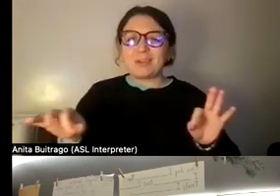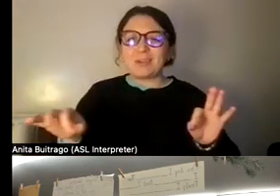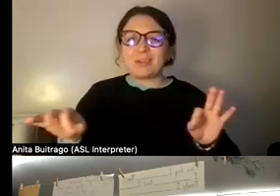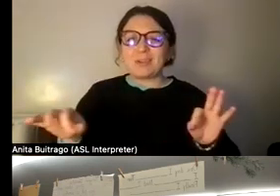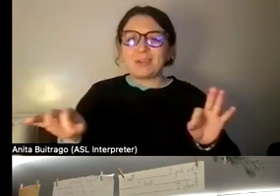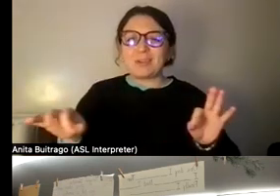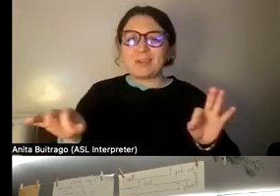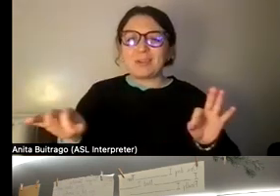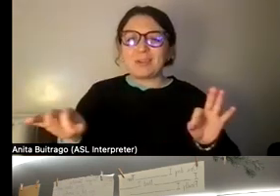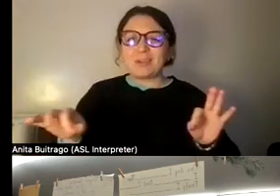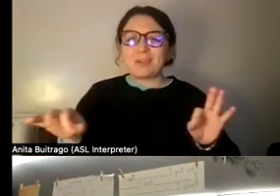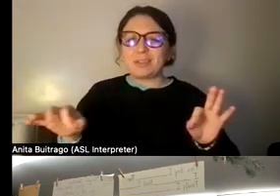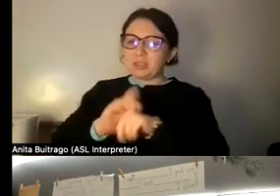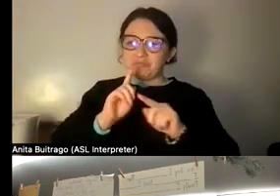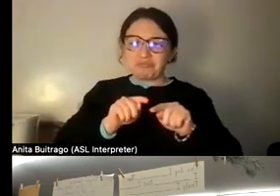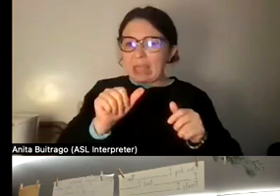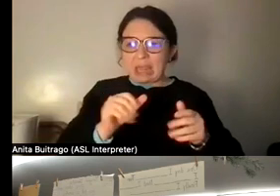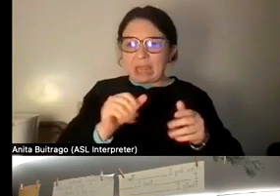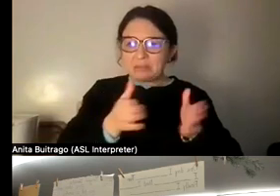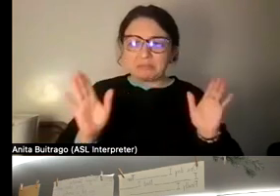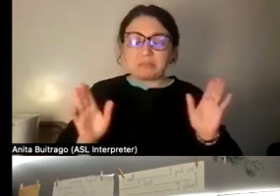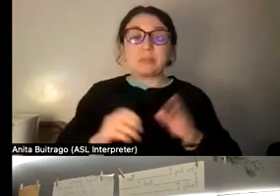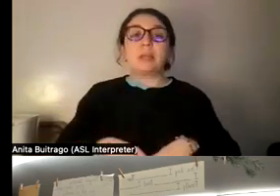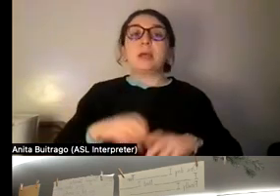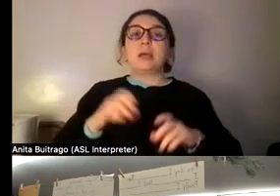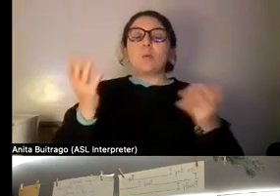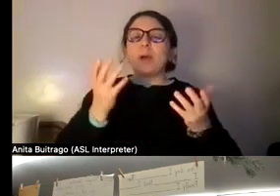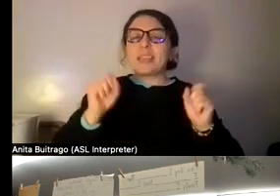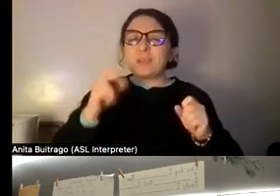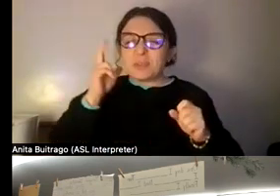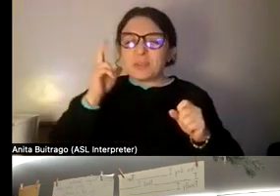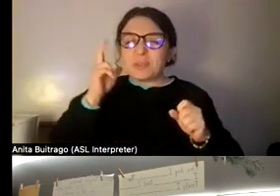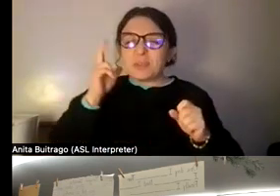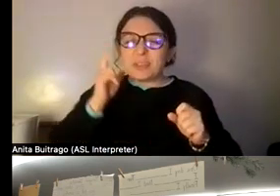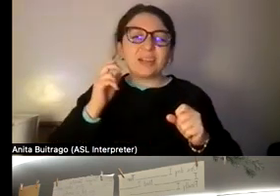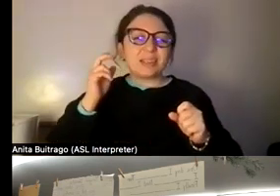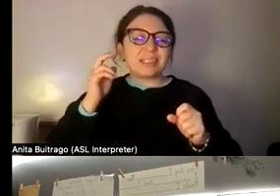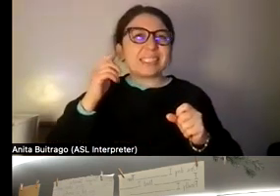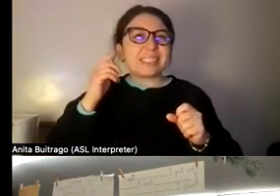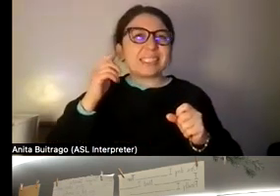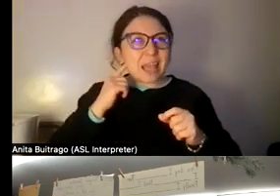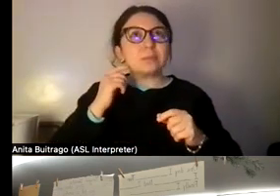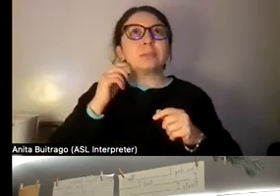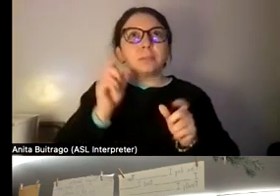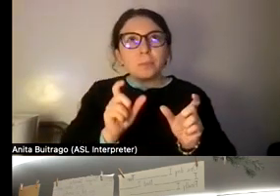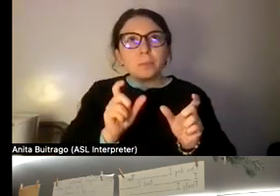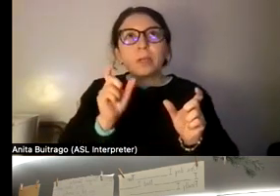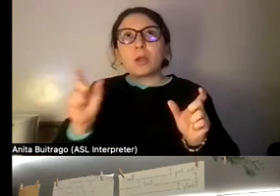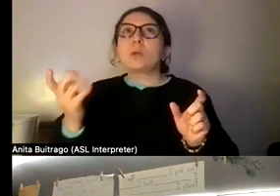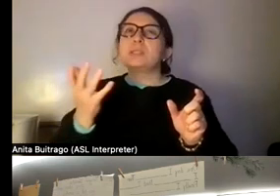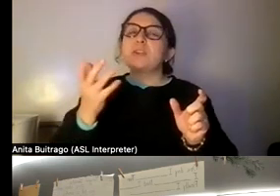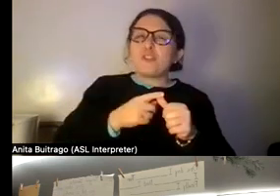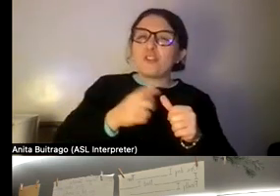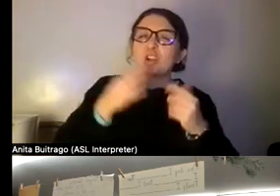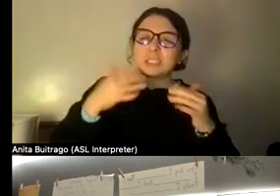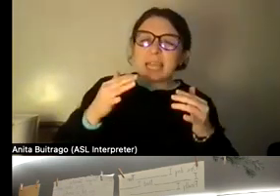want to be able to hear the sounds that are in a word, break them apart, think about what's the first sound, what's the last sound, what's the